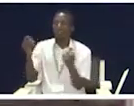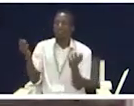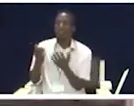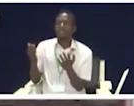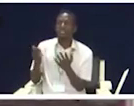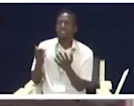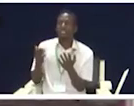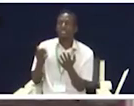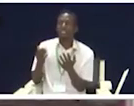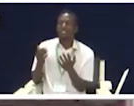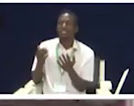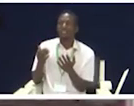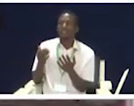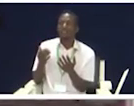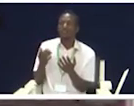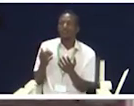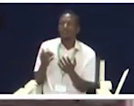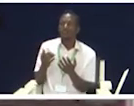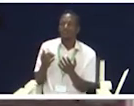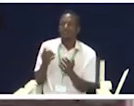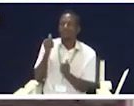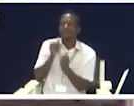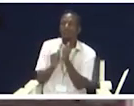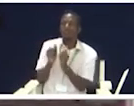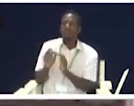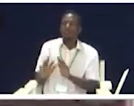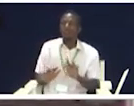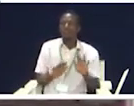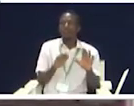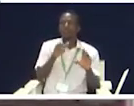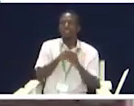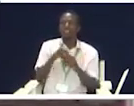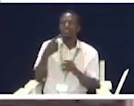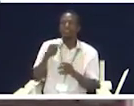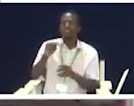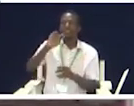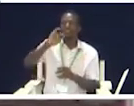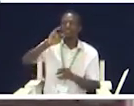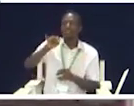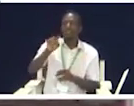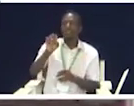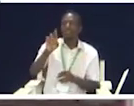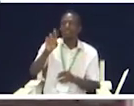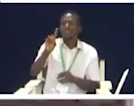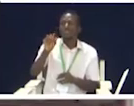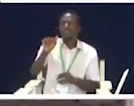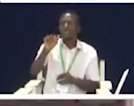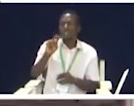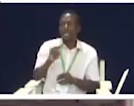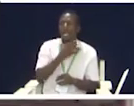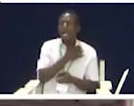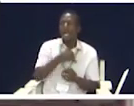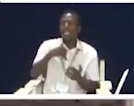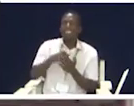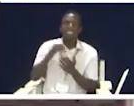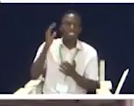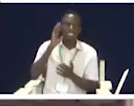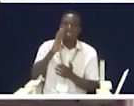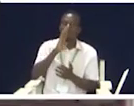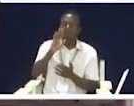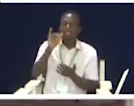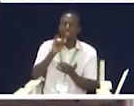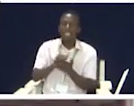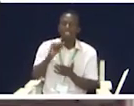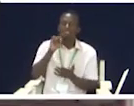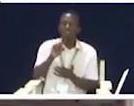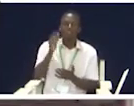eastward and hide by the brook Cherith, which flows into the Jordan. Verse 4. And it shall be that you shall drink from